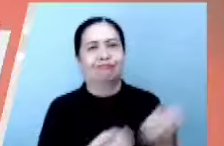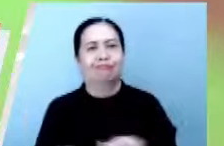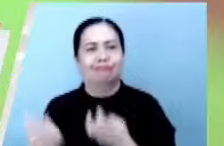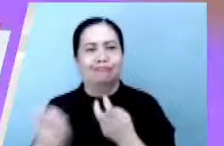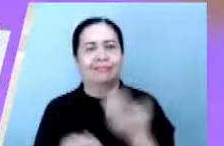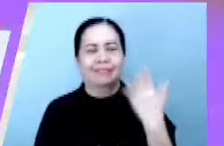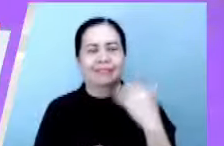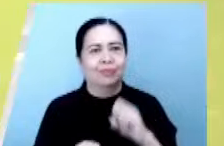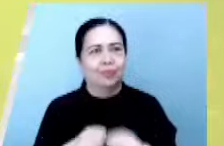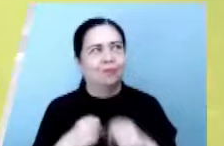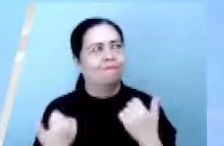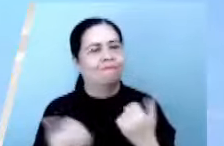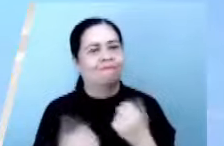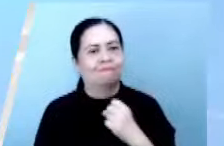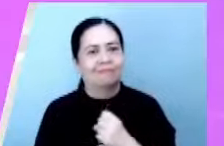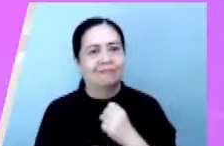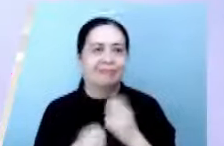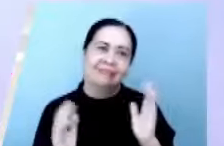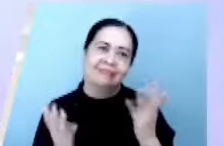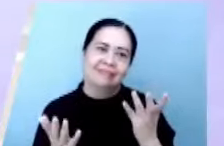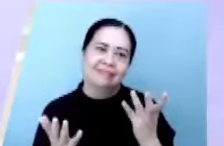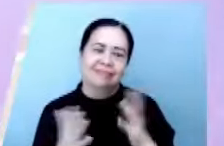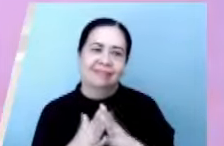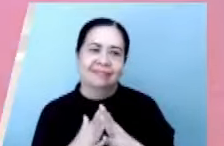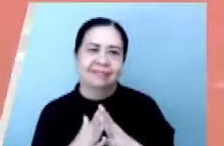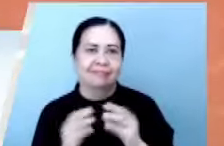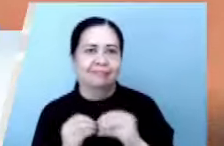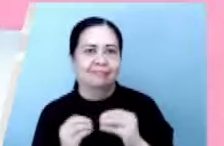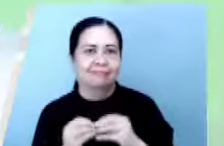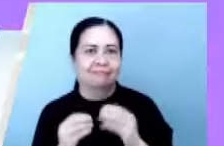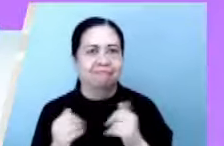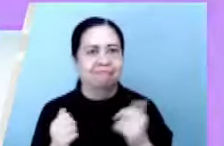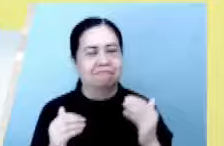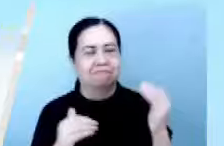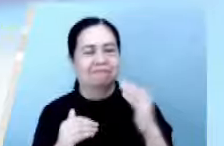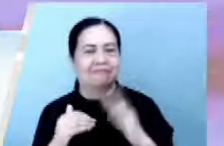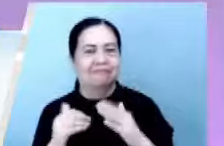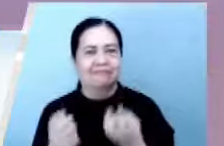me kind of more advantage in ice skating.